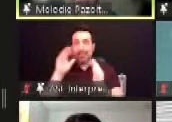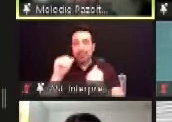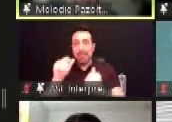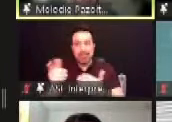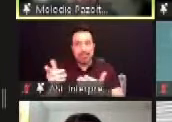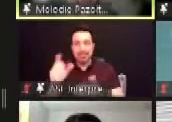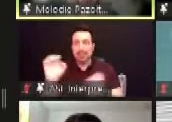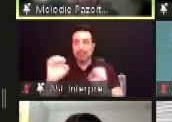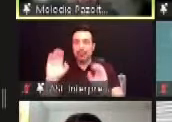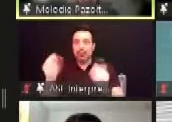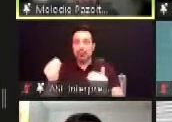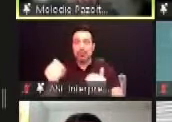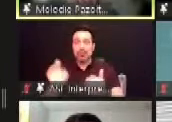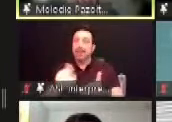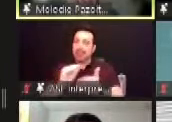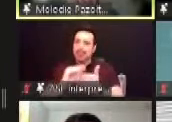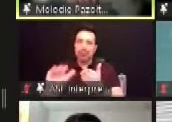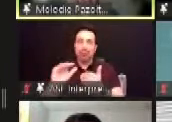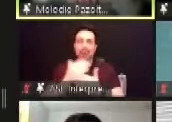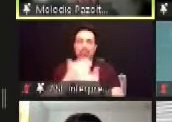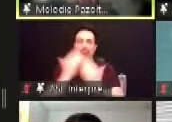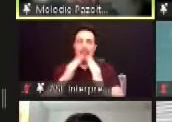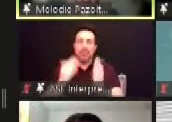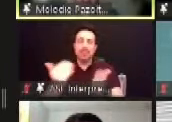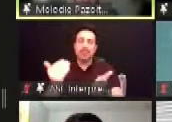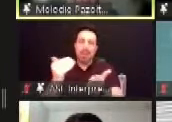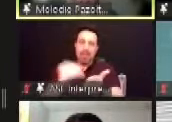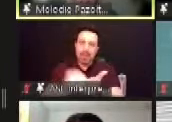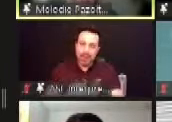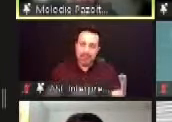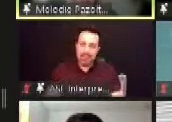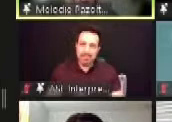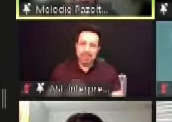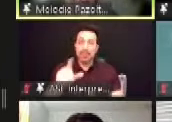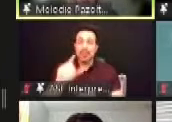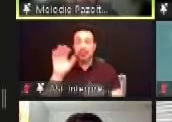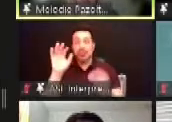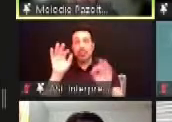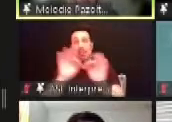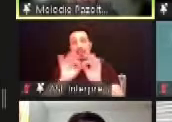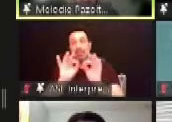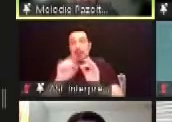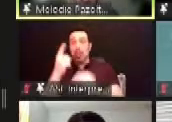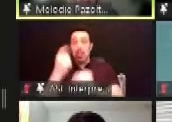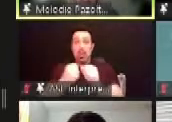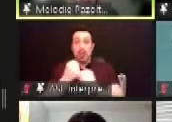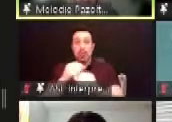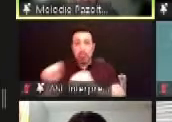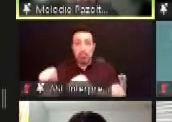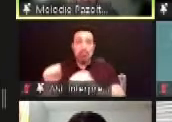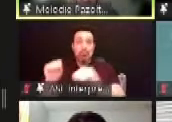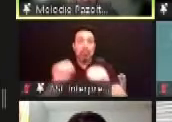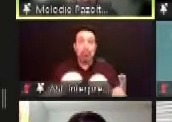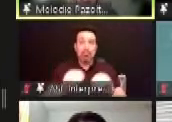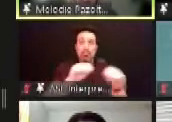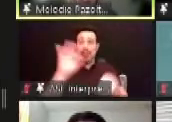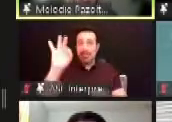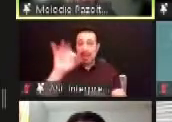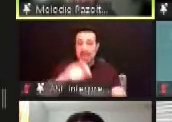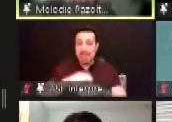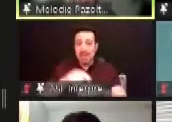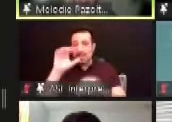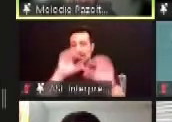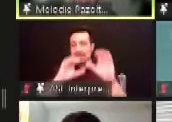was discharged homeless again. She estimated that in 1 year, she moved about 9 times trying to find a good place to